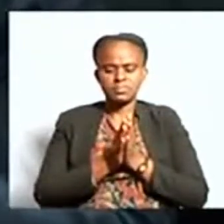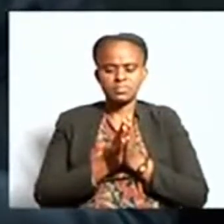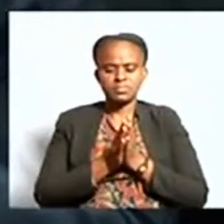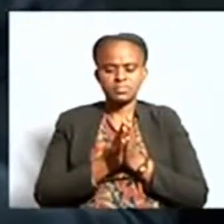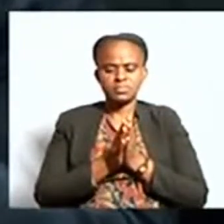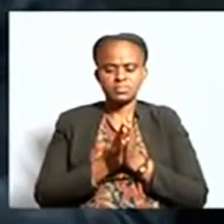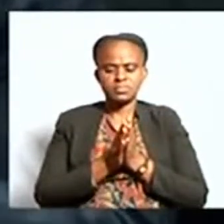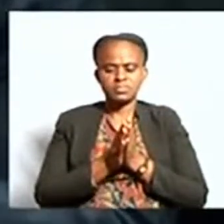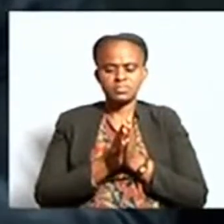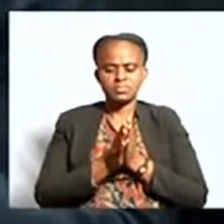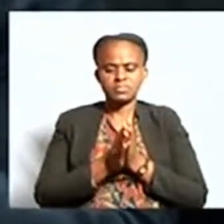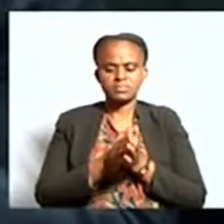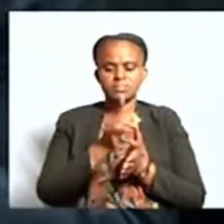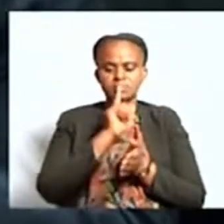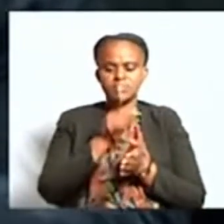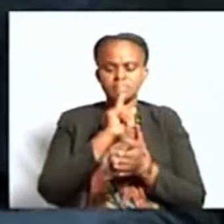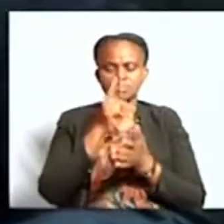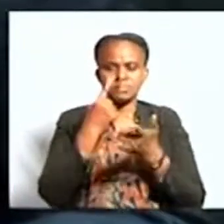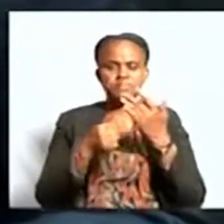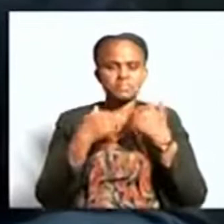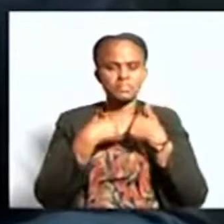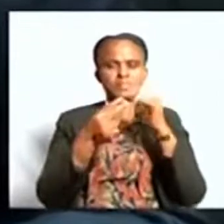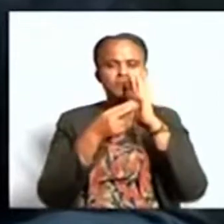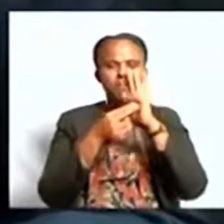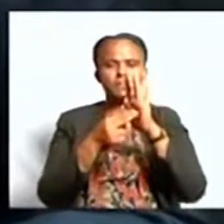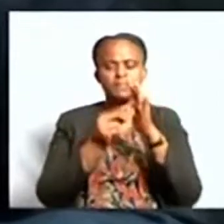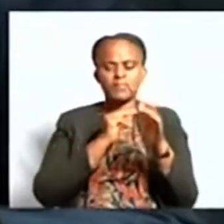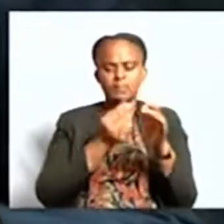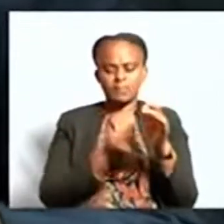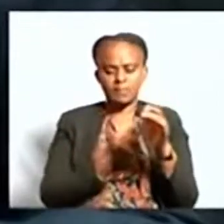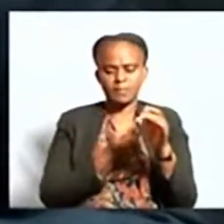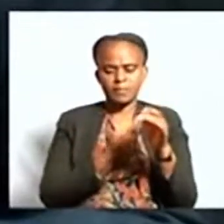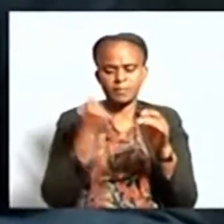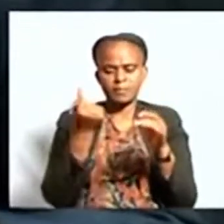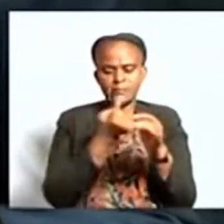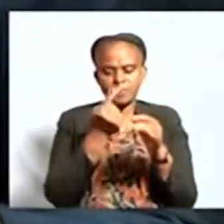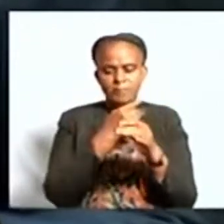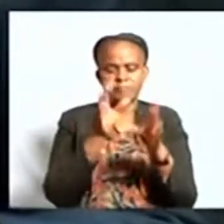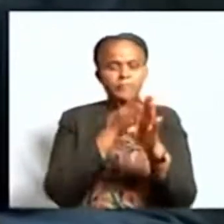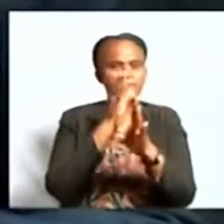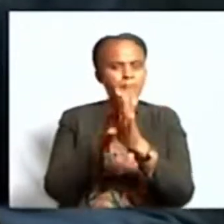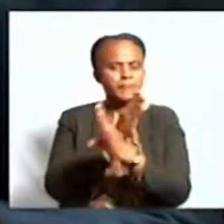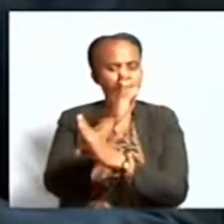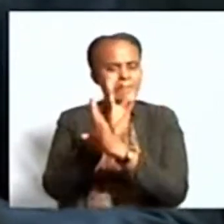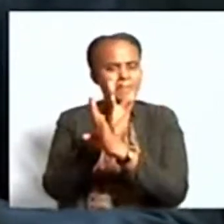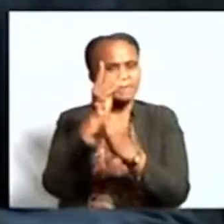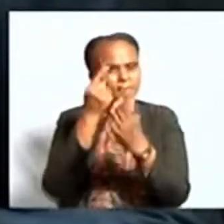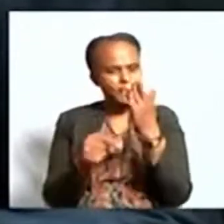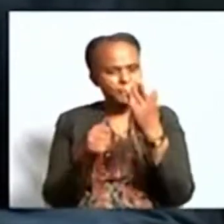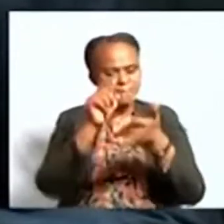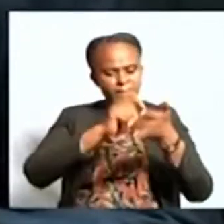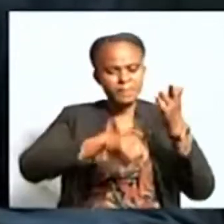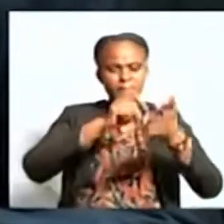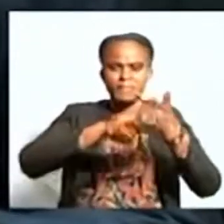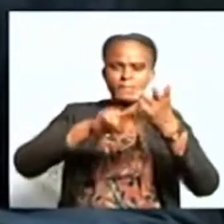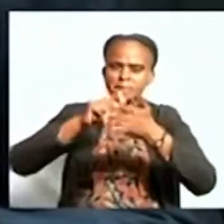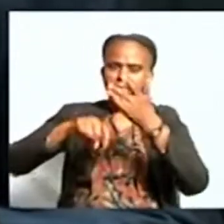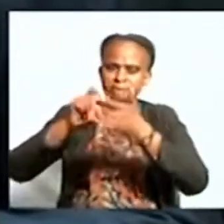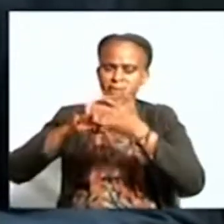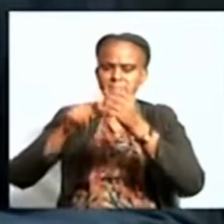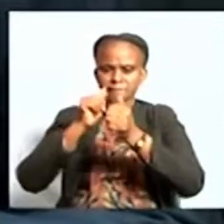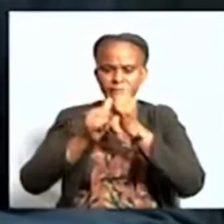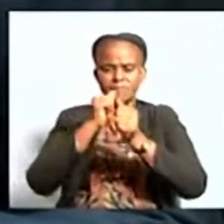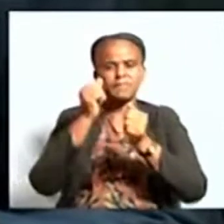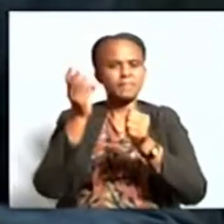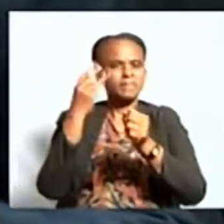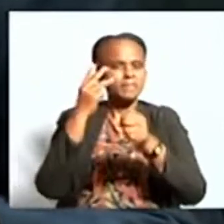the proof that has been shown to us only relates to the deduction that was